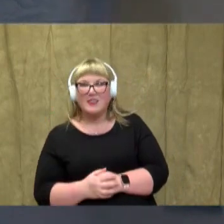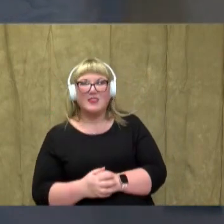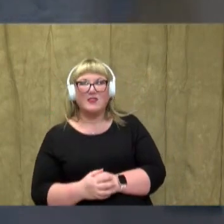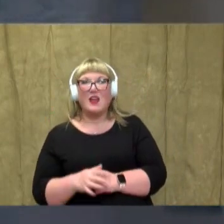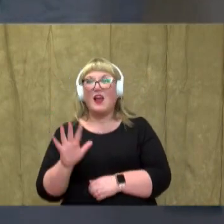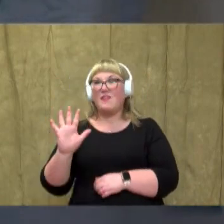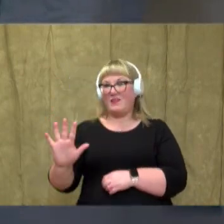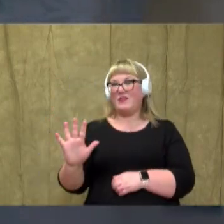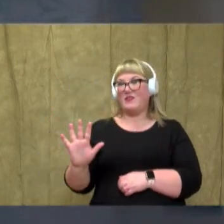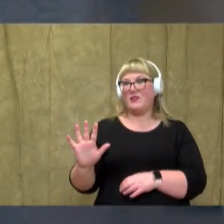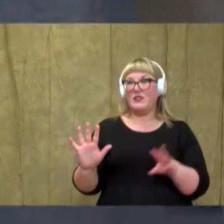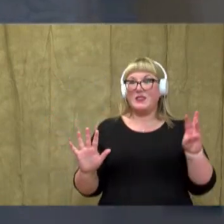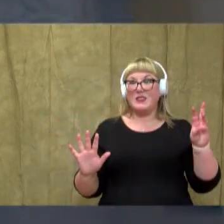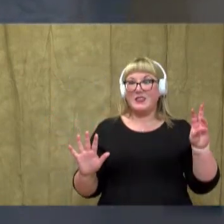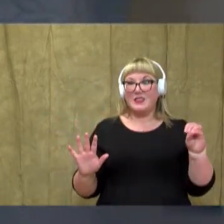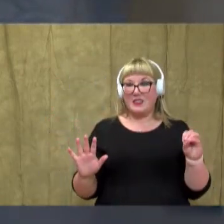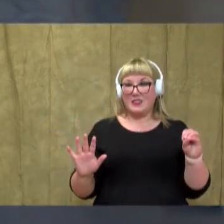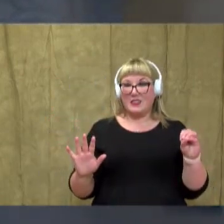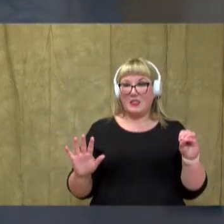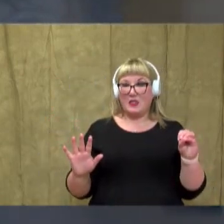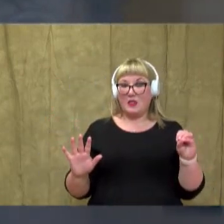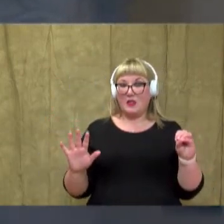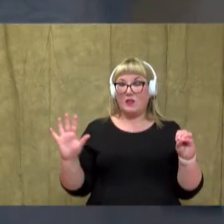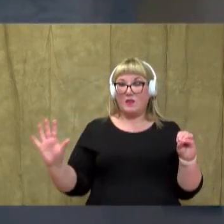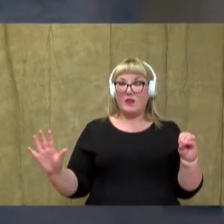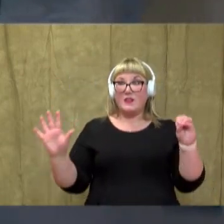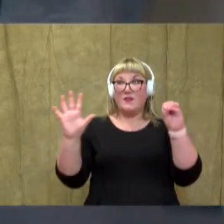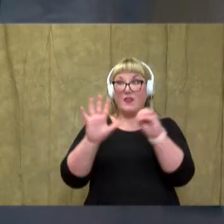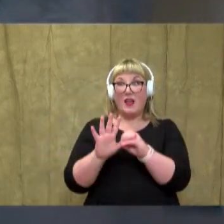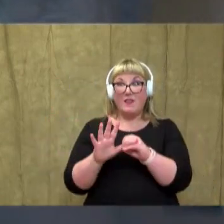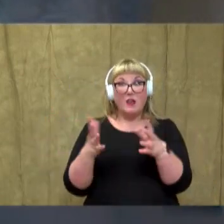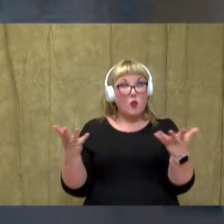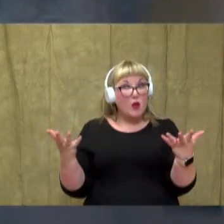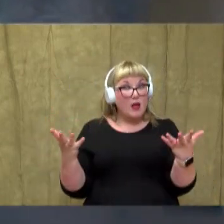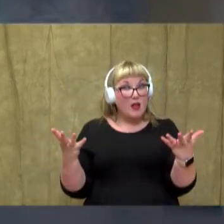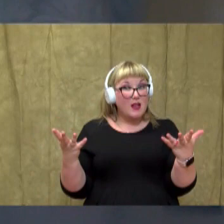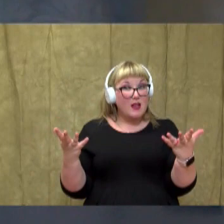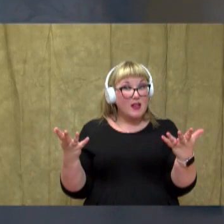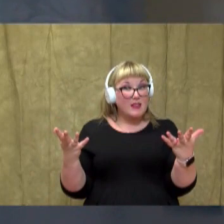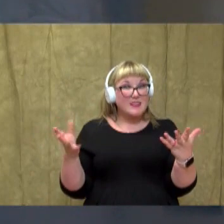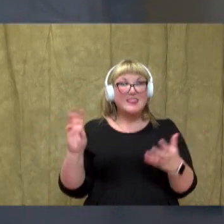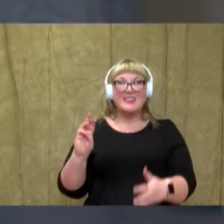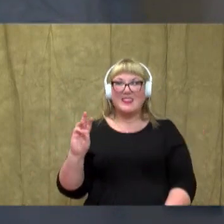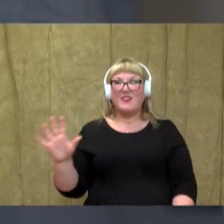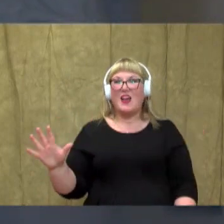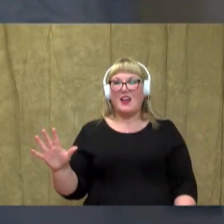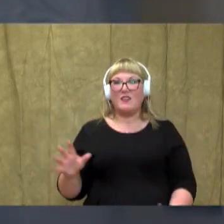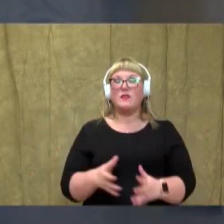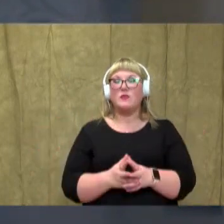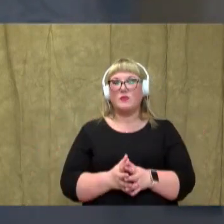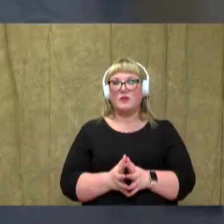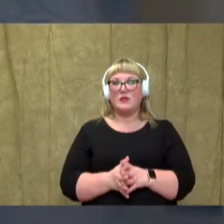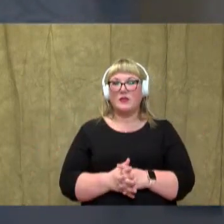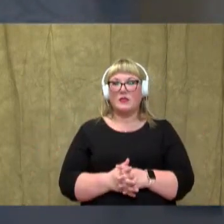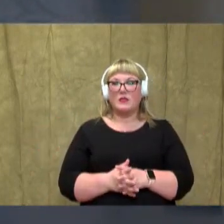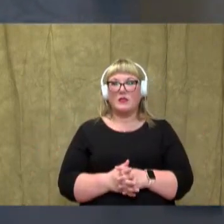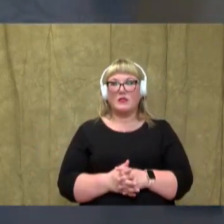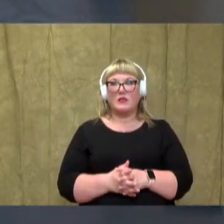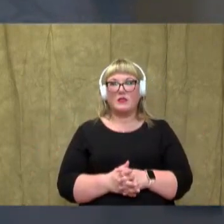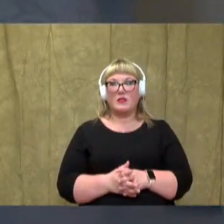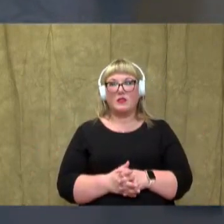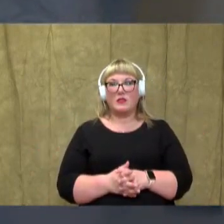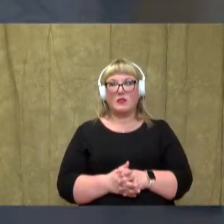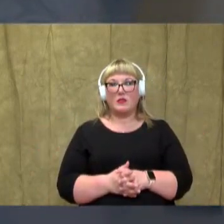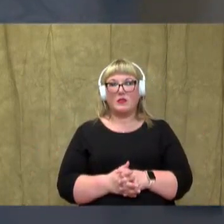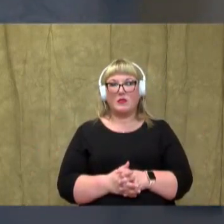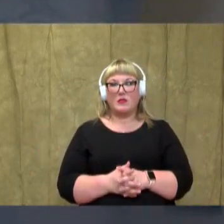which is a 5. So 60 plus 5 gives us 65 for our sum.